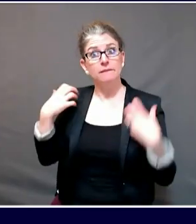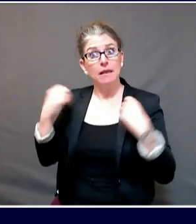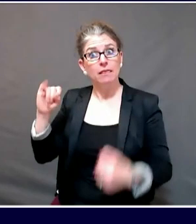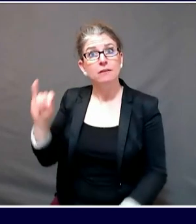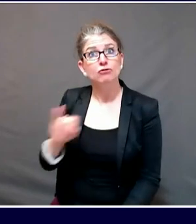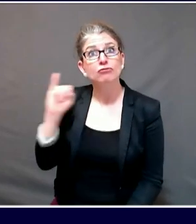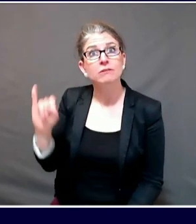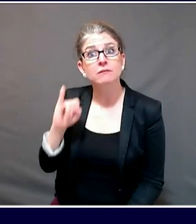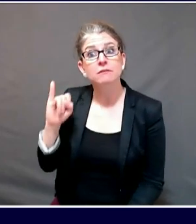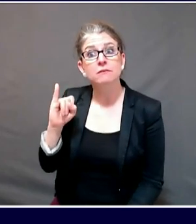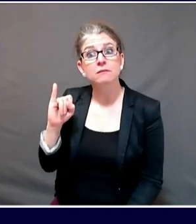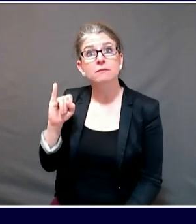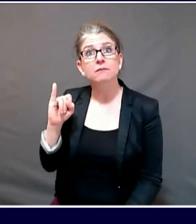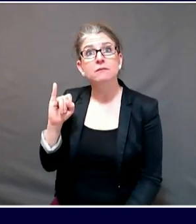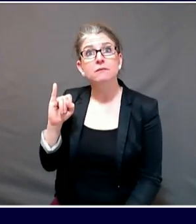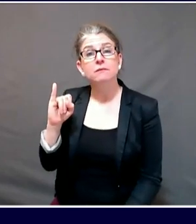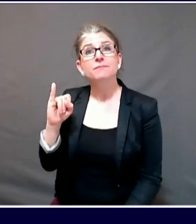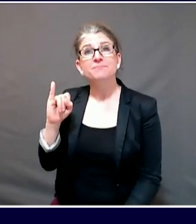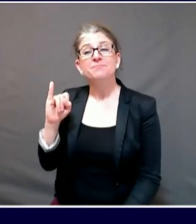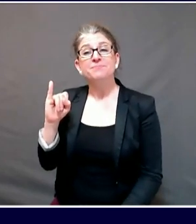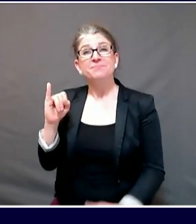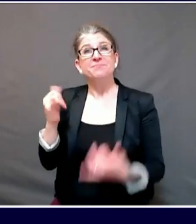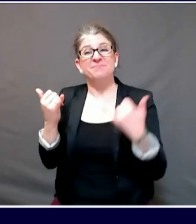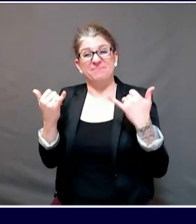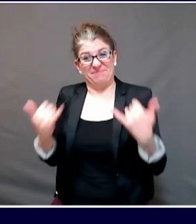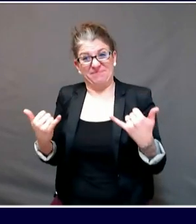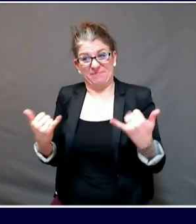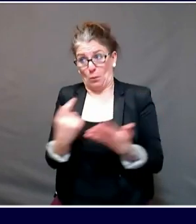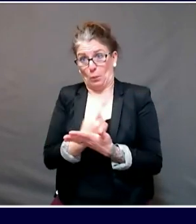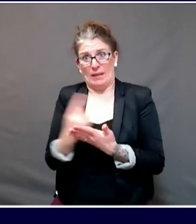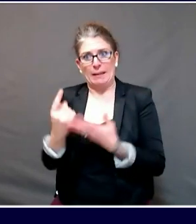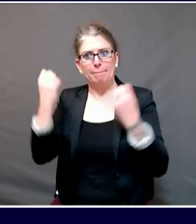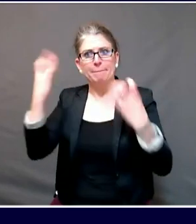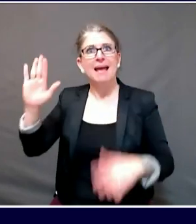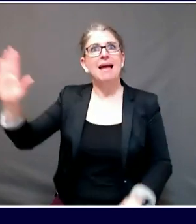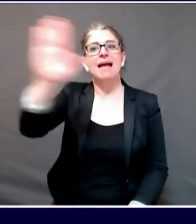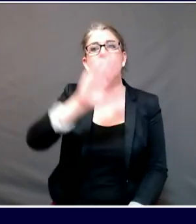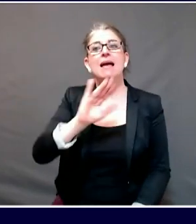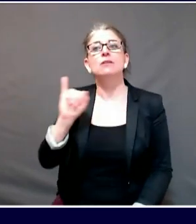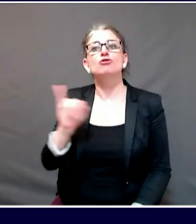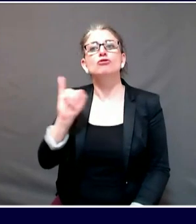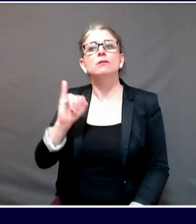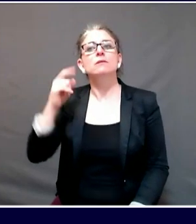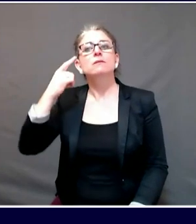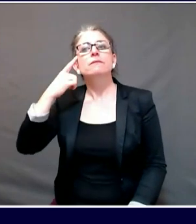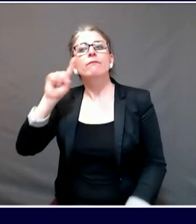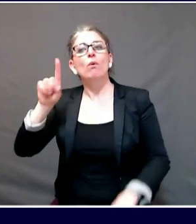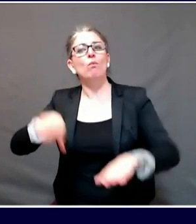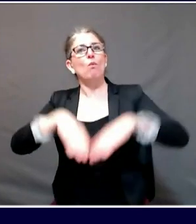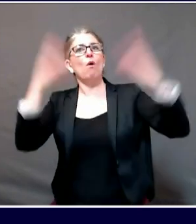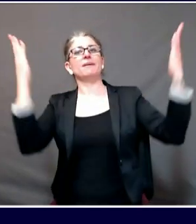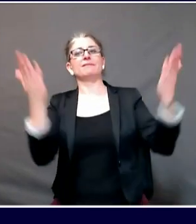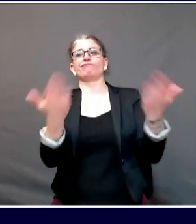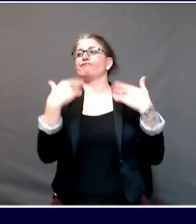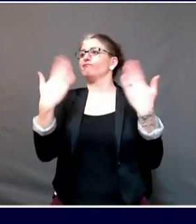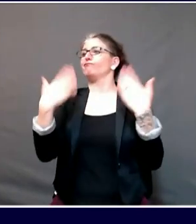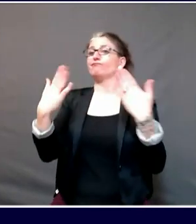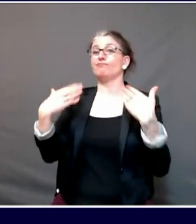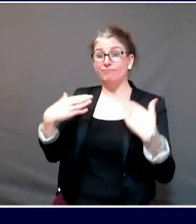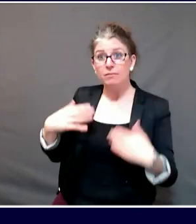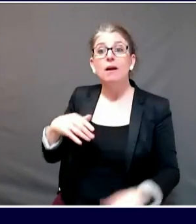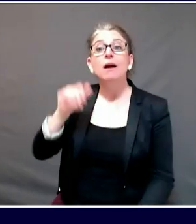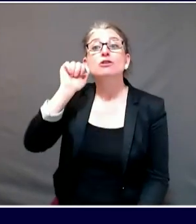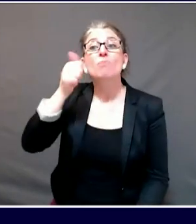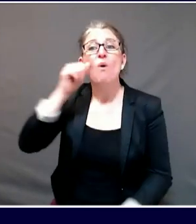Open enrollment ends tomorrow, December 15th. That is the final day to sign up for a healthcare